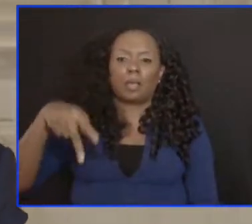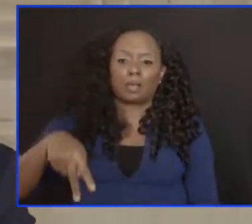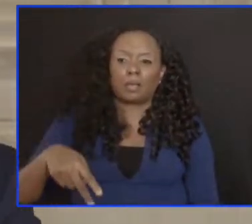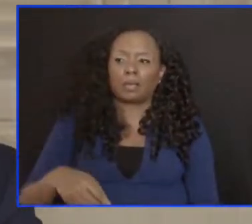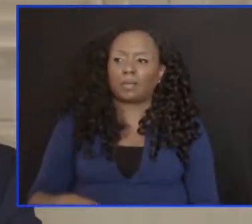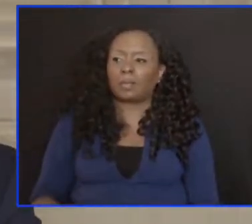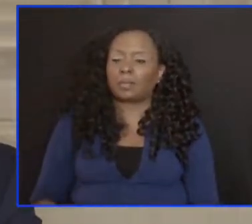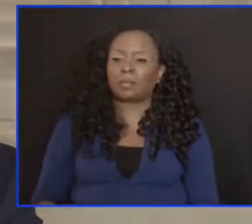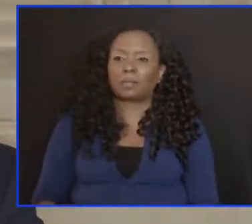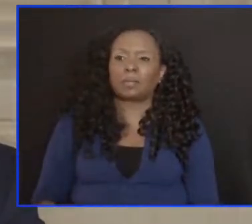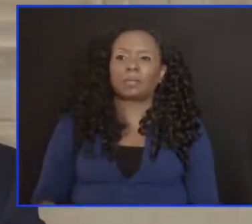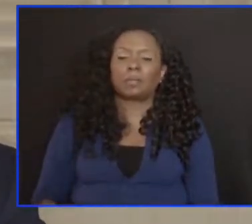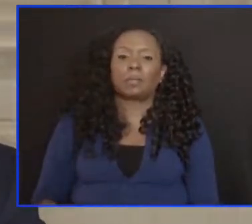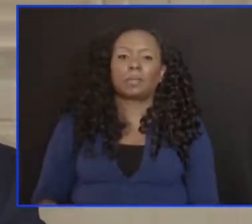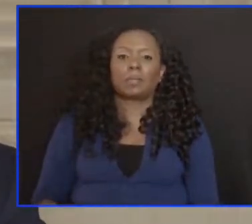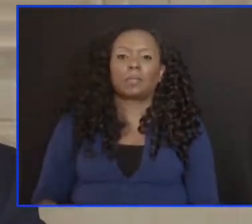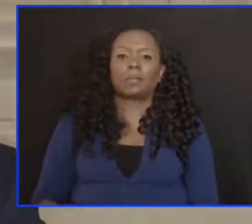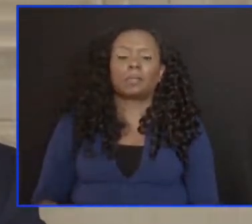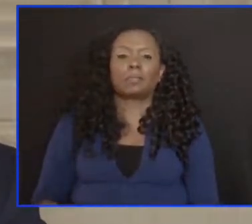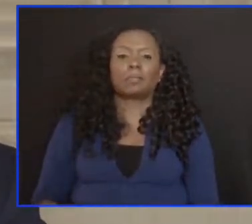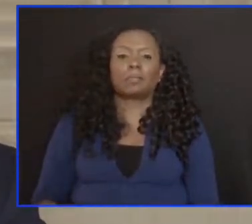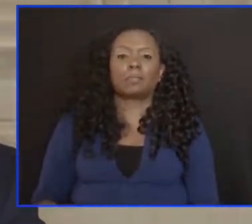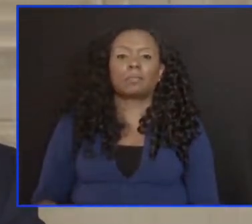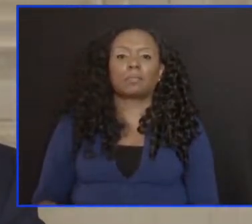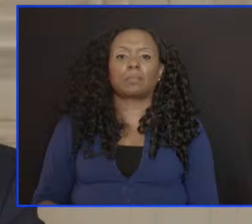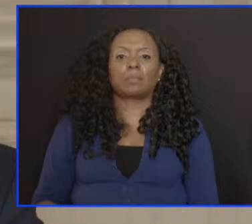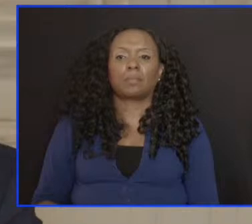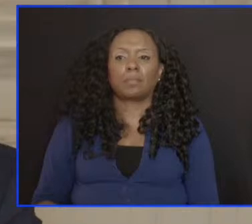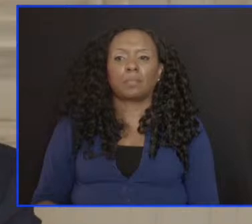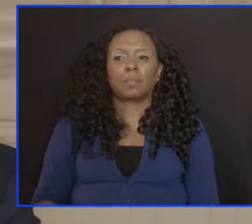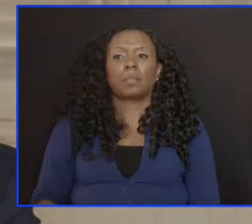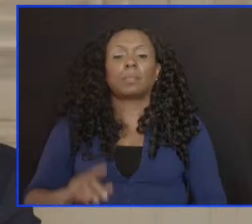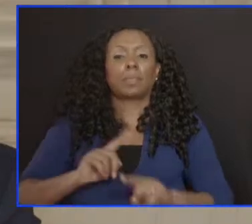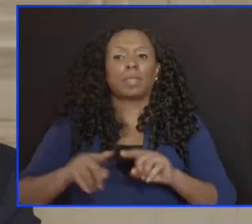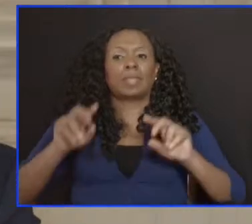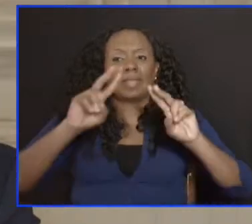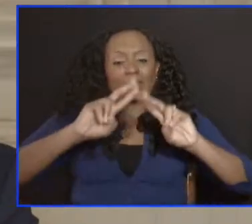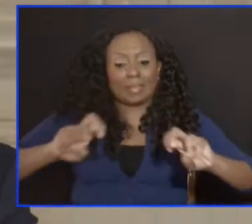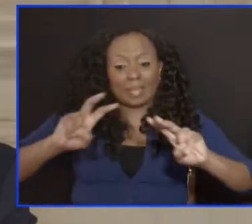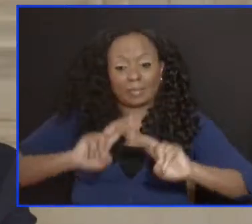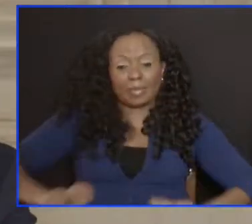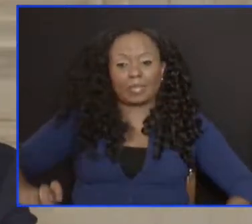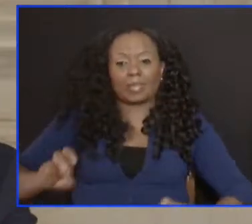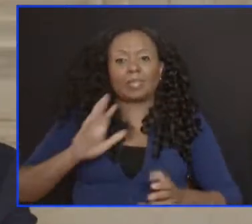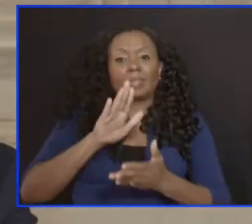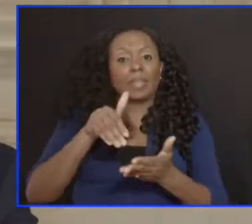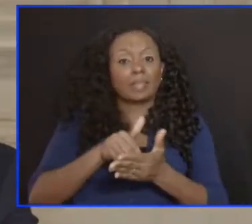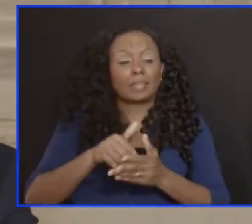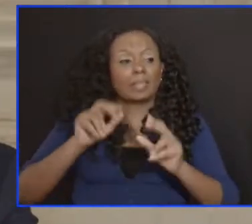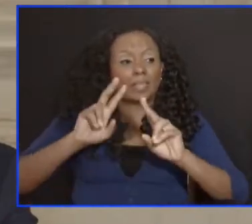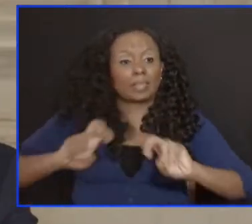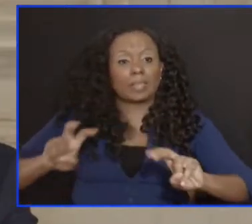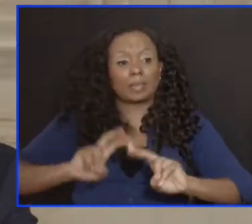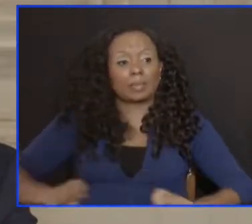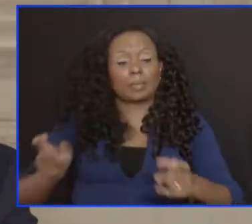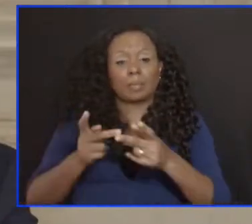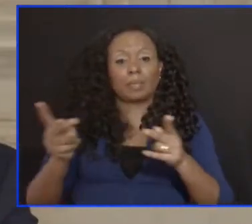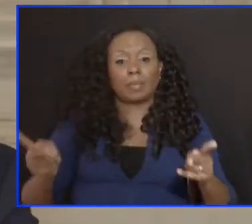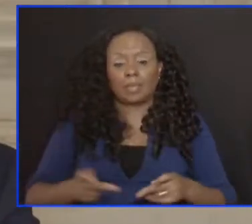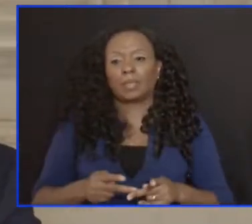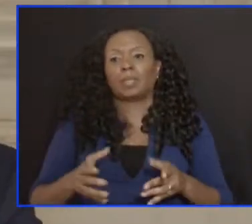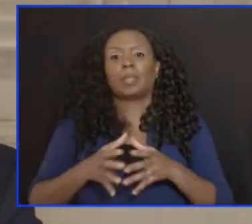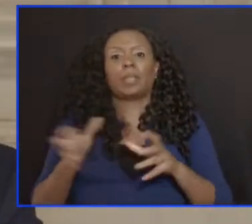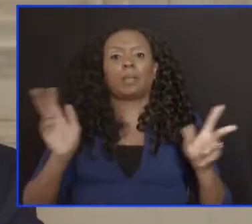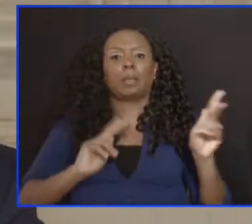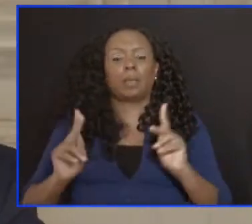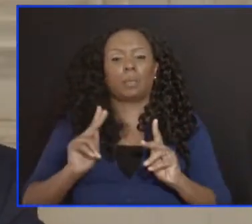The question you must ask me is, at the assessment centers, what are we seeing more often? And we're seeing at the assessment centers, when people are